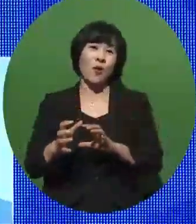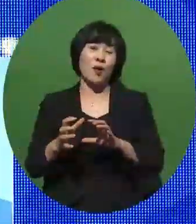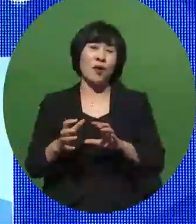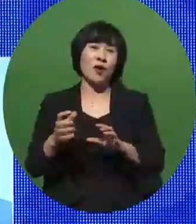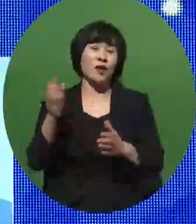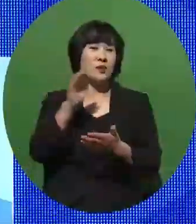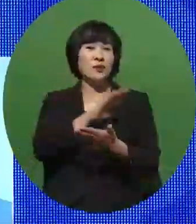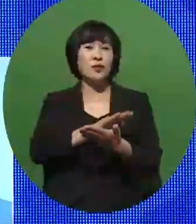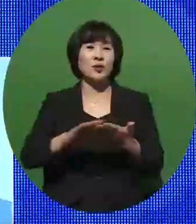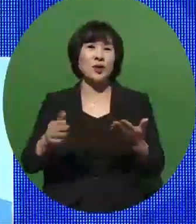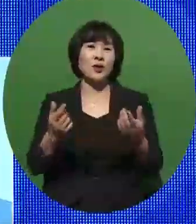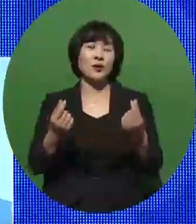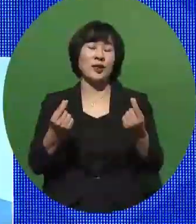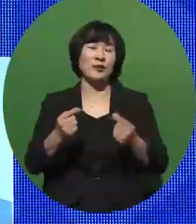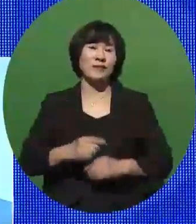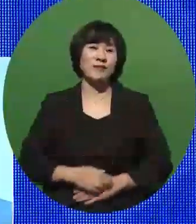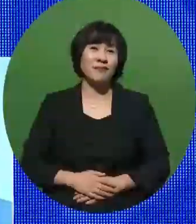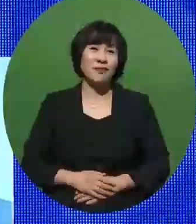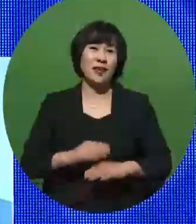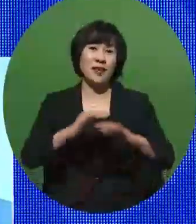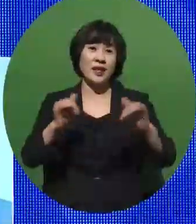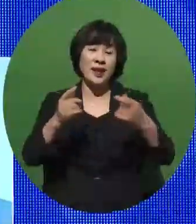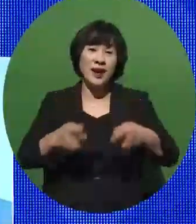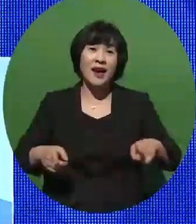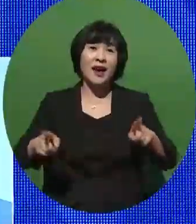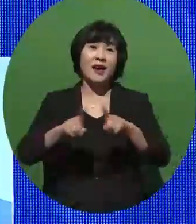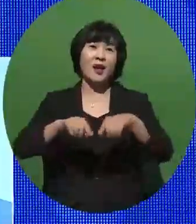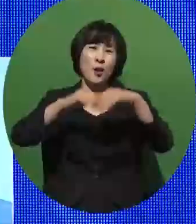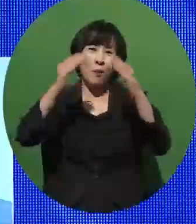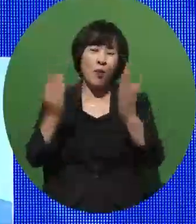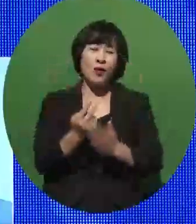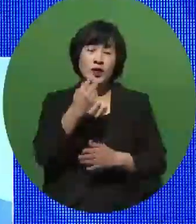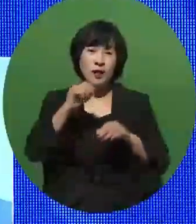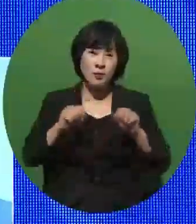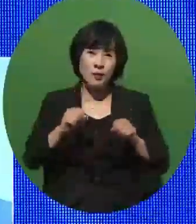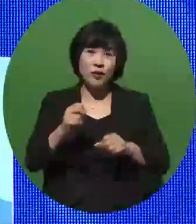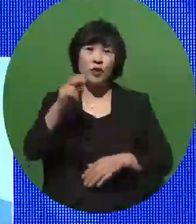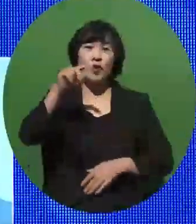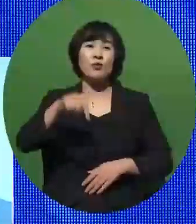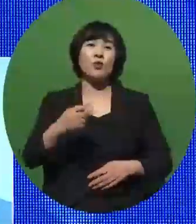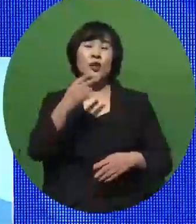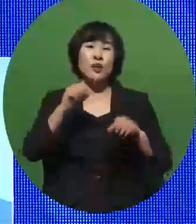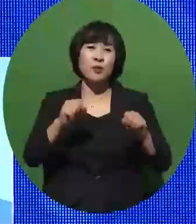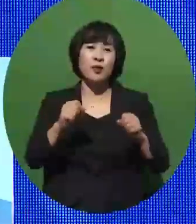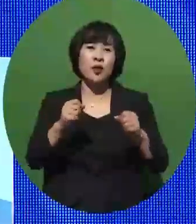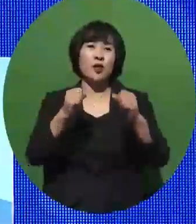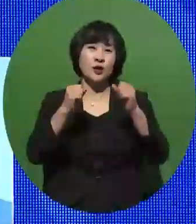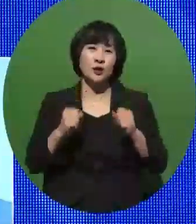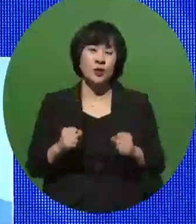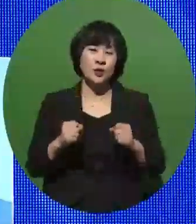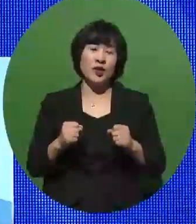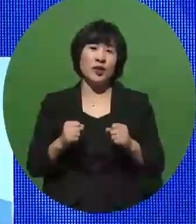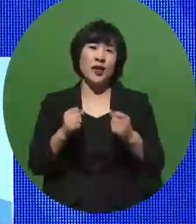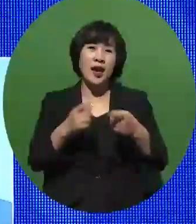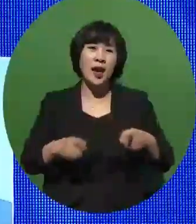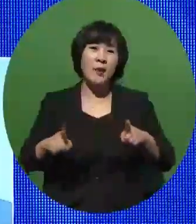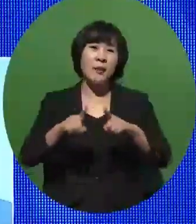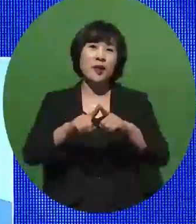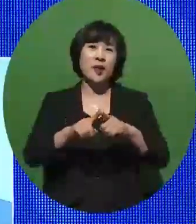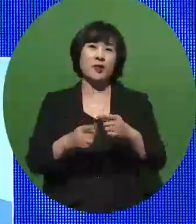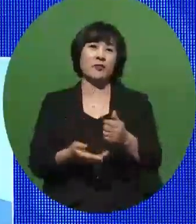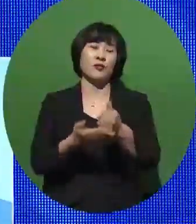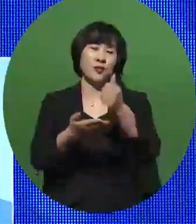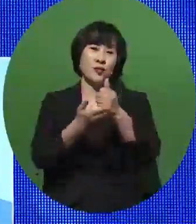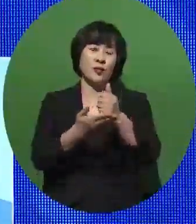the planetary or global democracy advocated by President Kim Dae-jung, which calls for the realization of